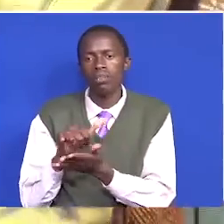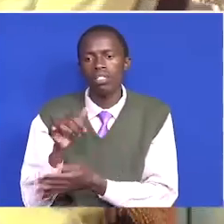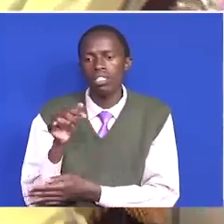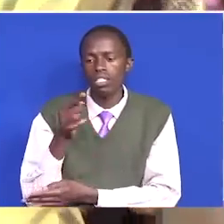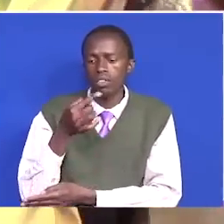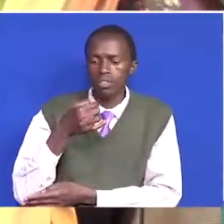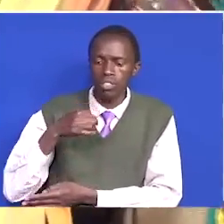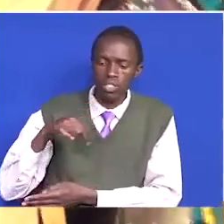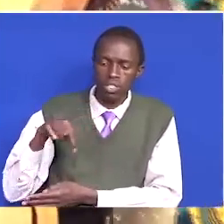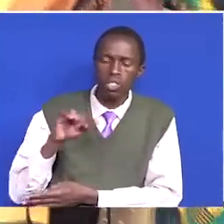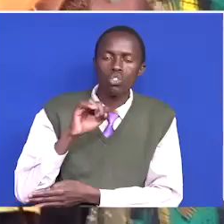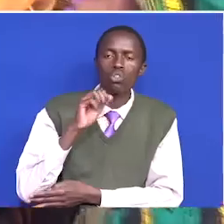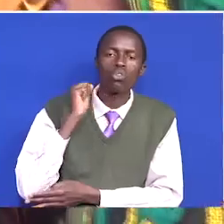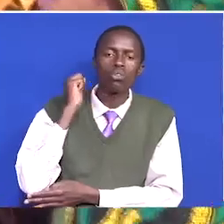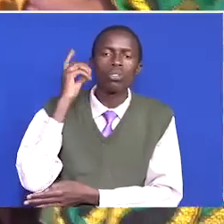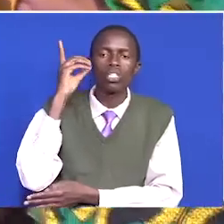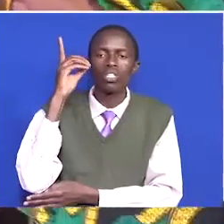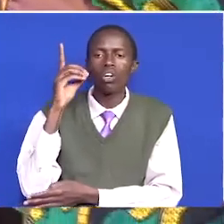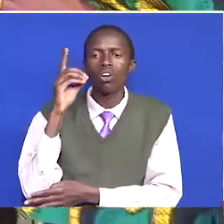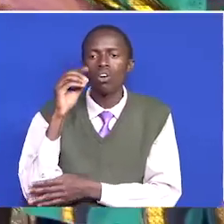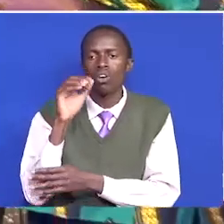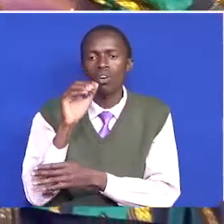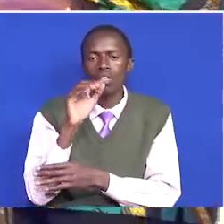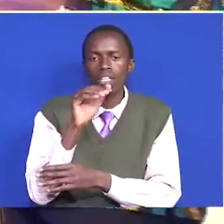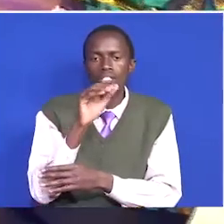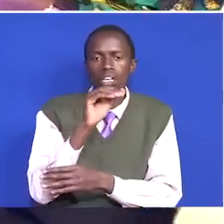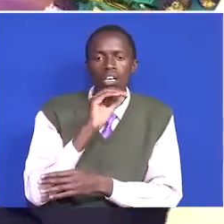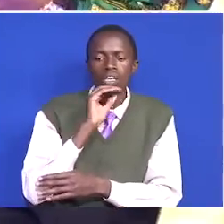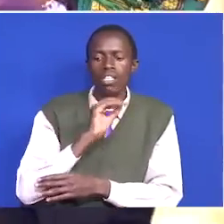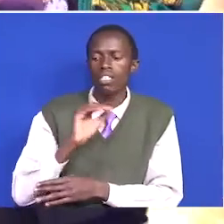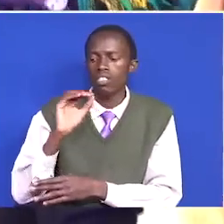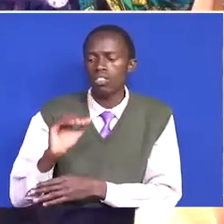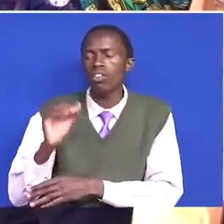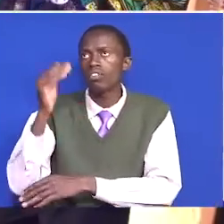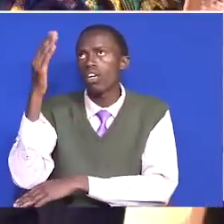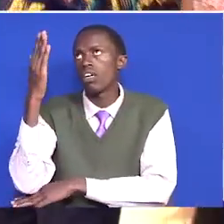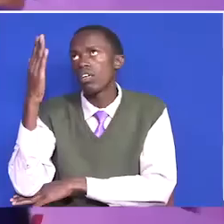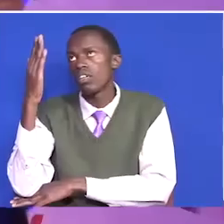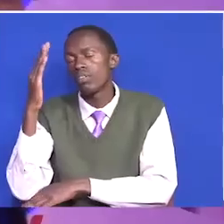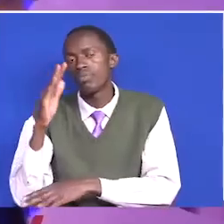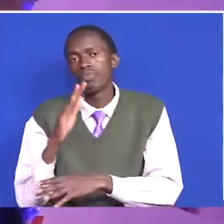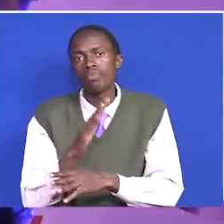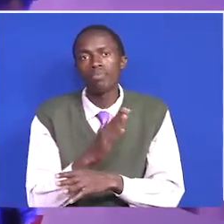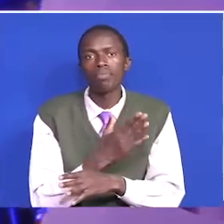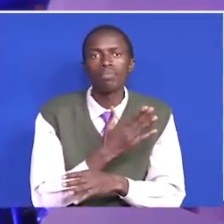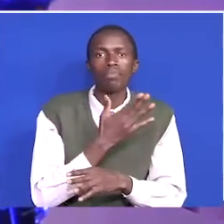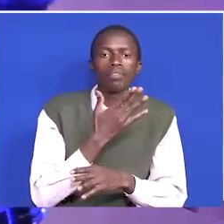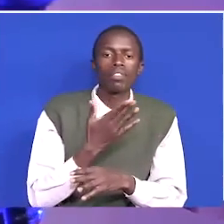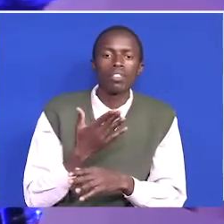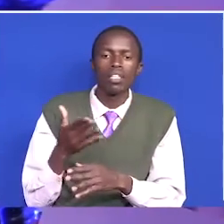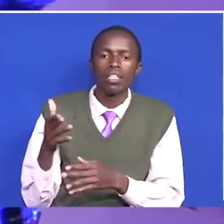That we should be called the sons of God.